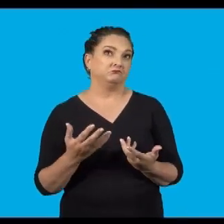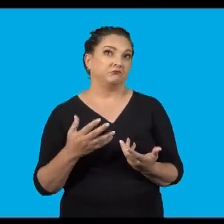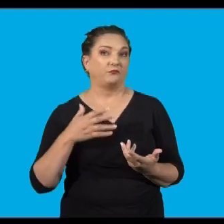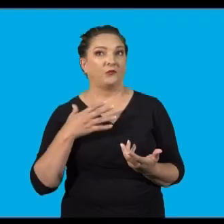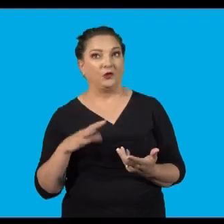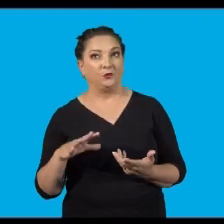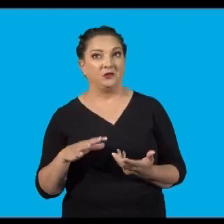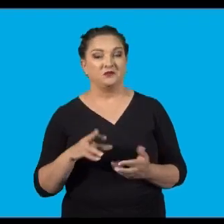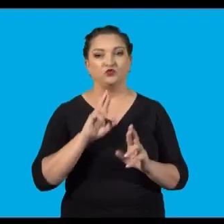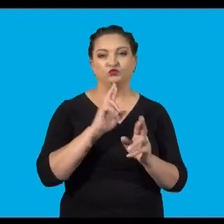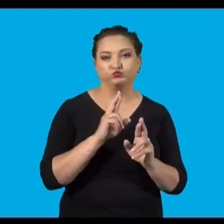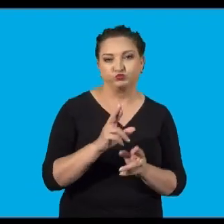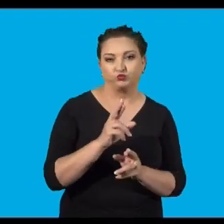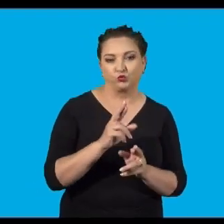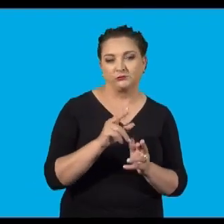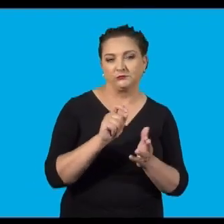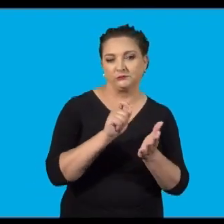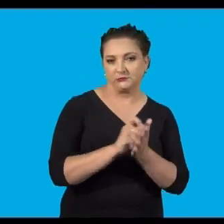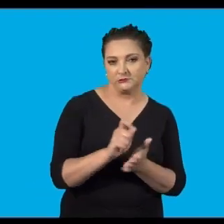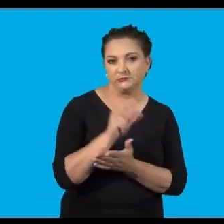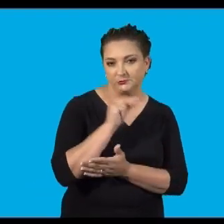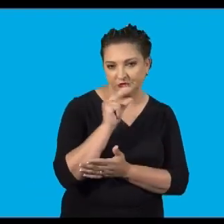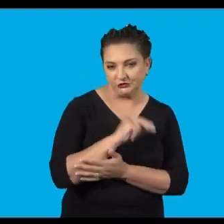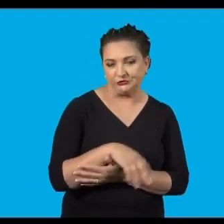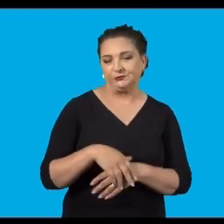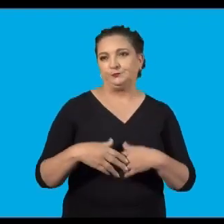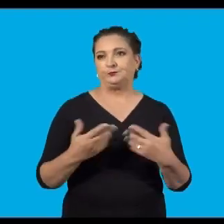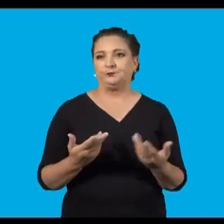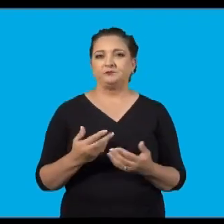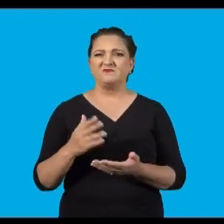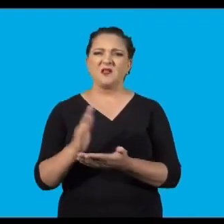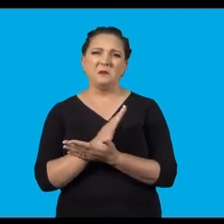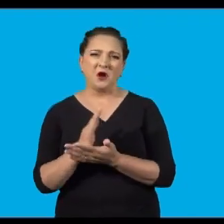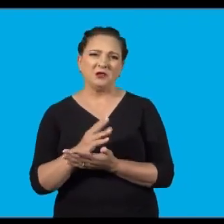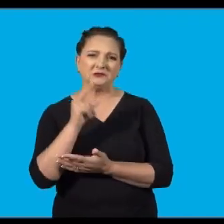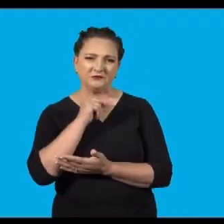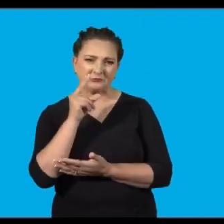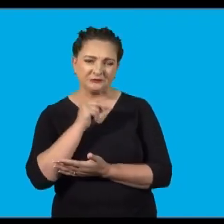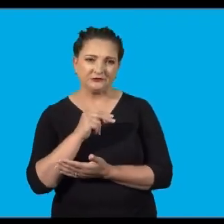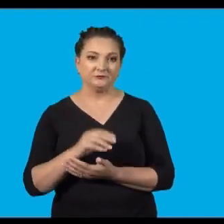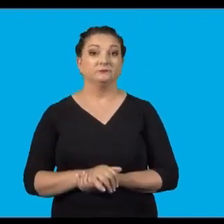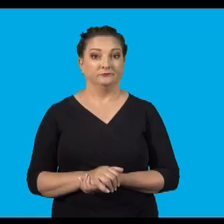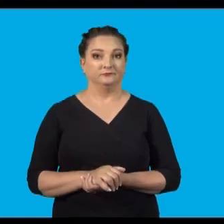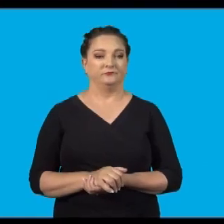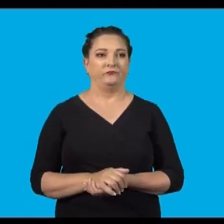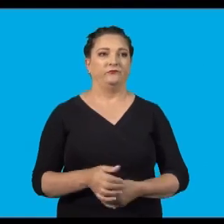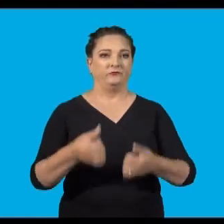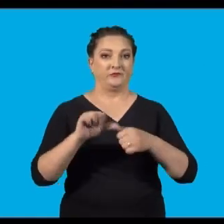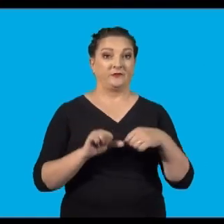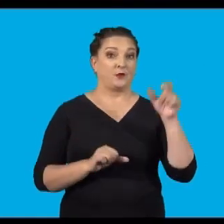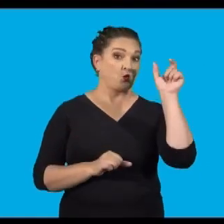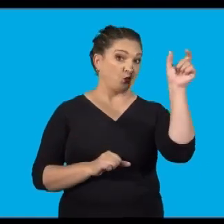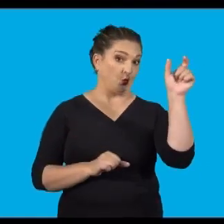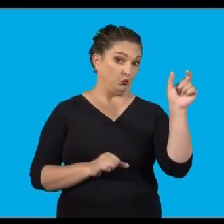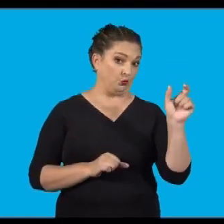make the reported speech and look at figures of speech, parts of speech, sorry. Then